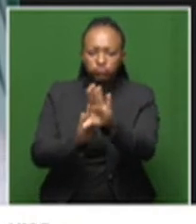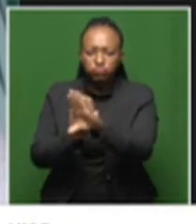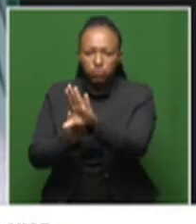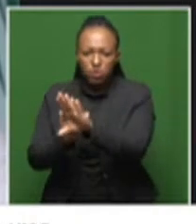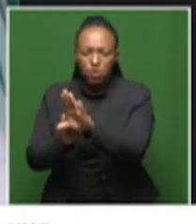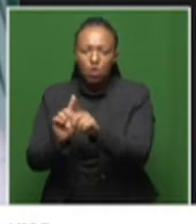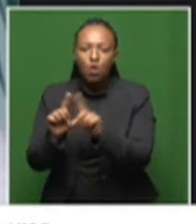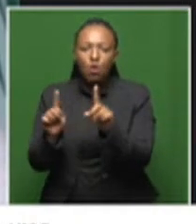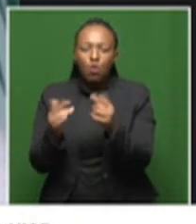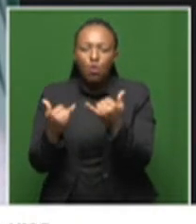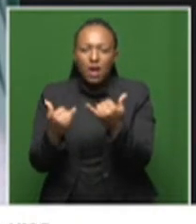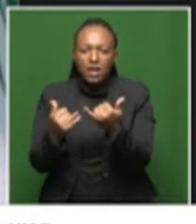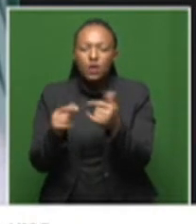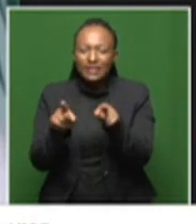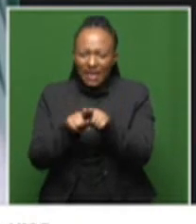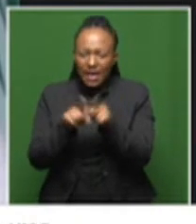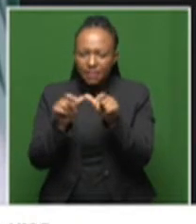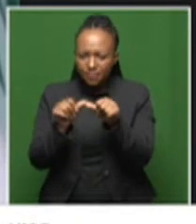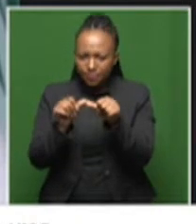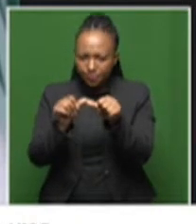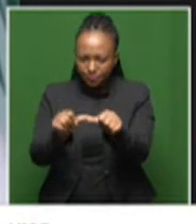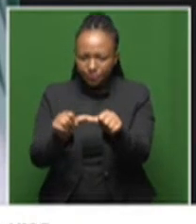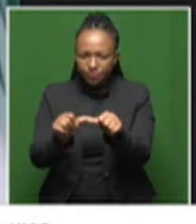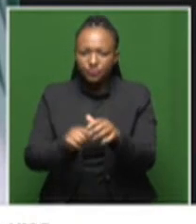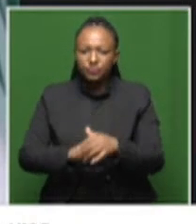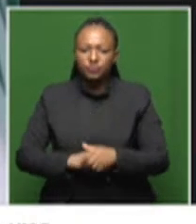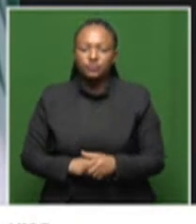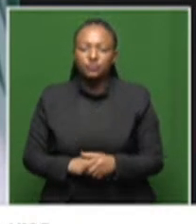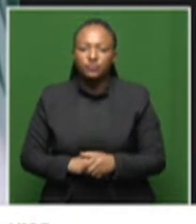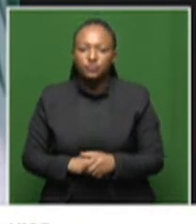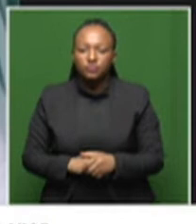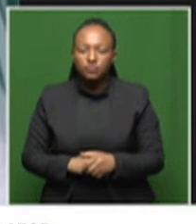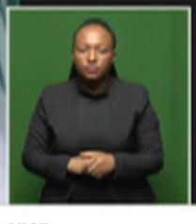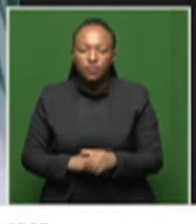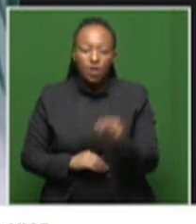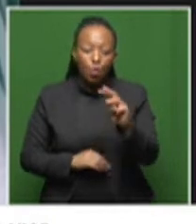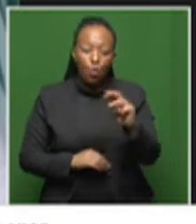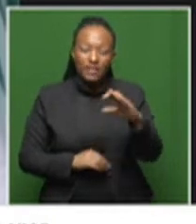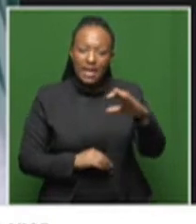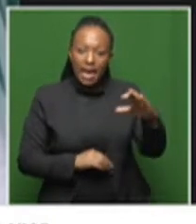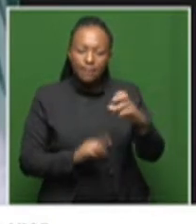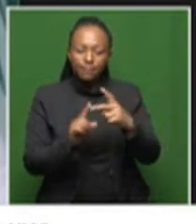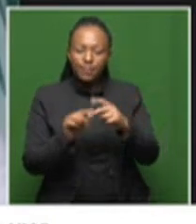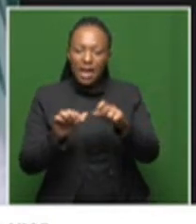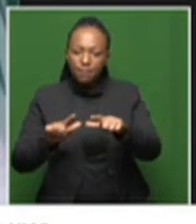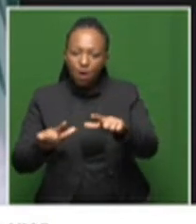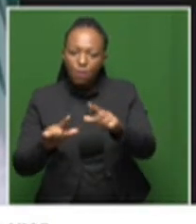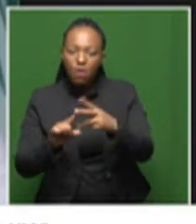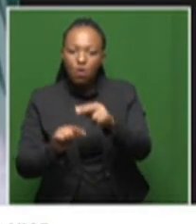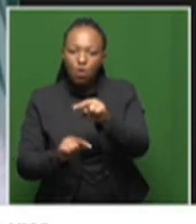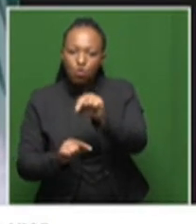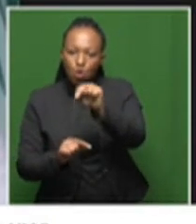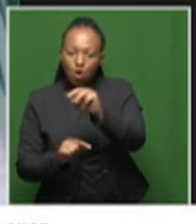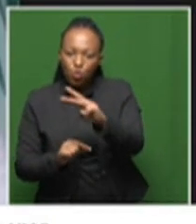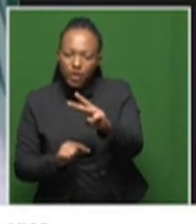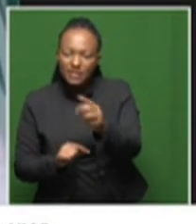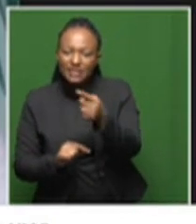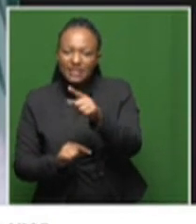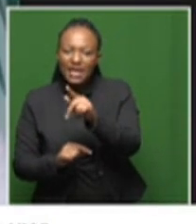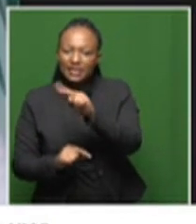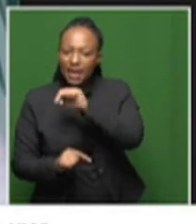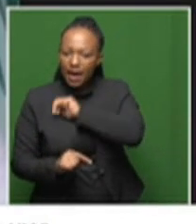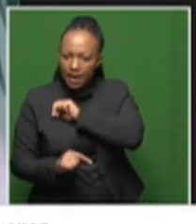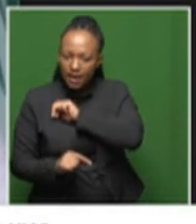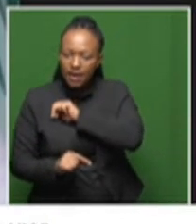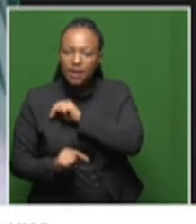are likely to follow the same trend, most notably Western Cape, Limpopo, Northwest,